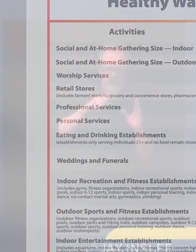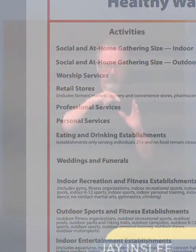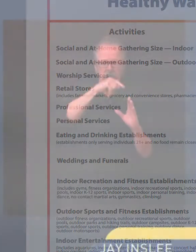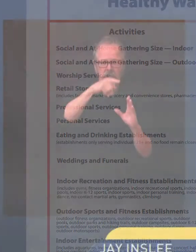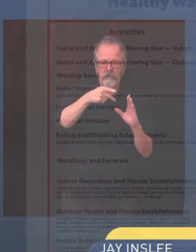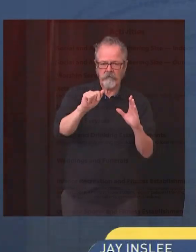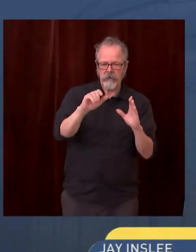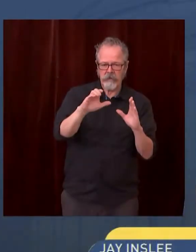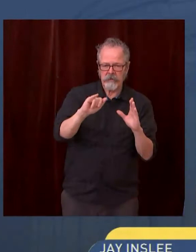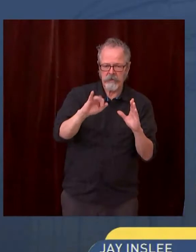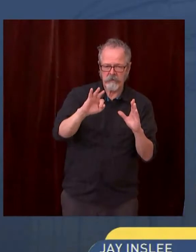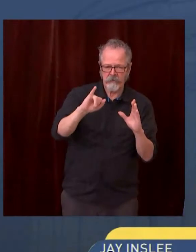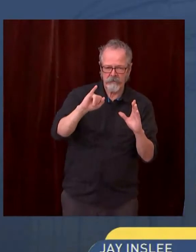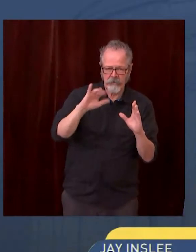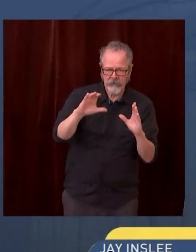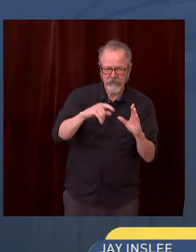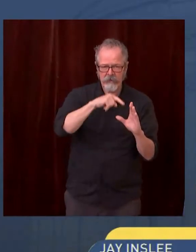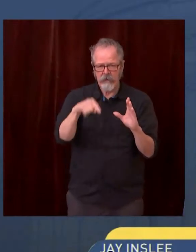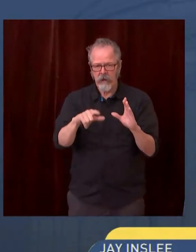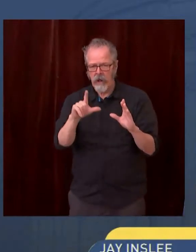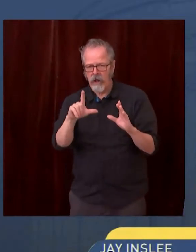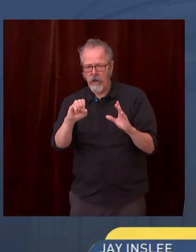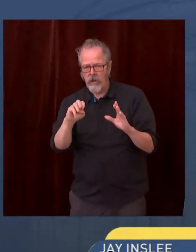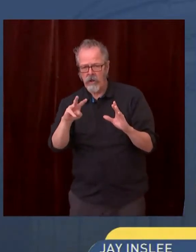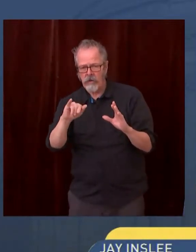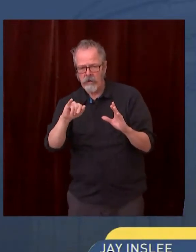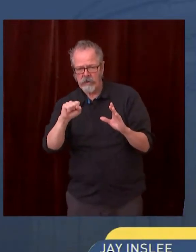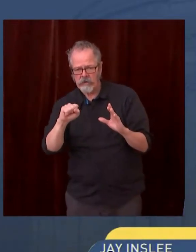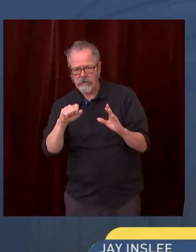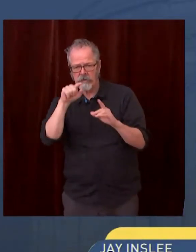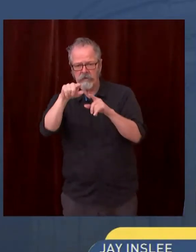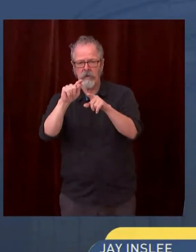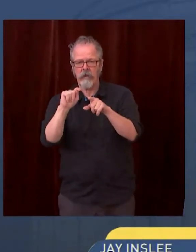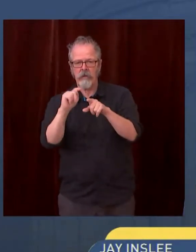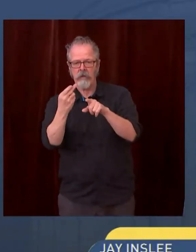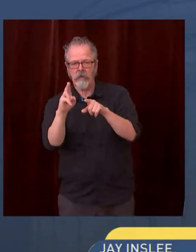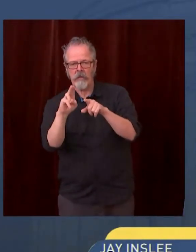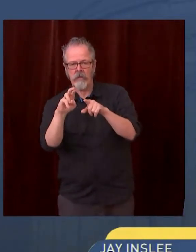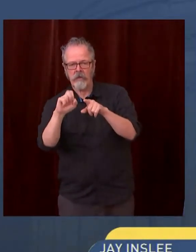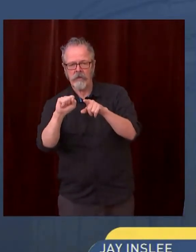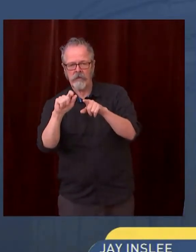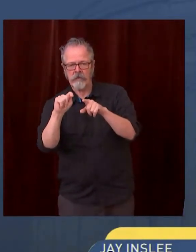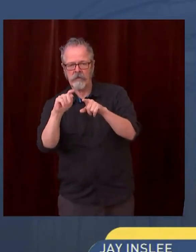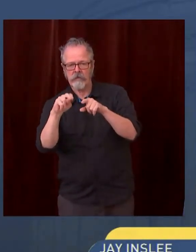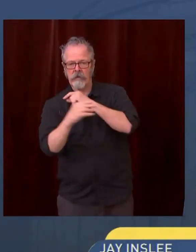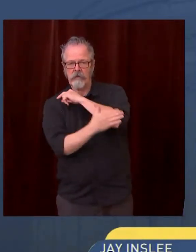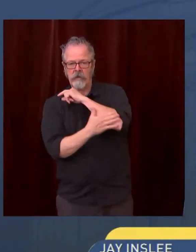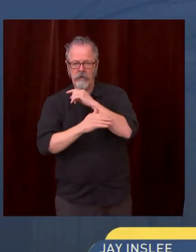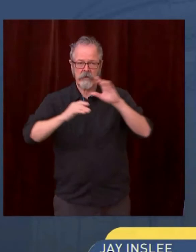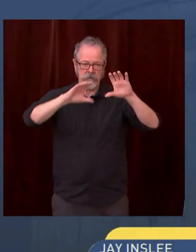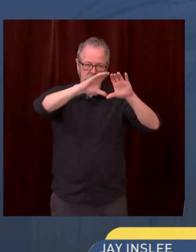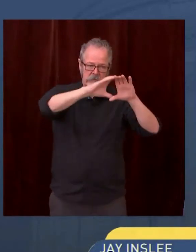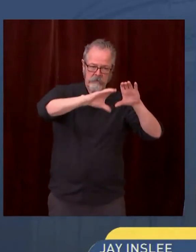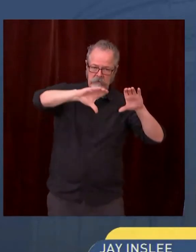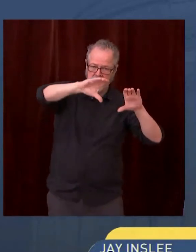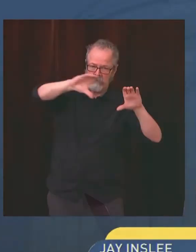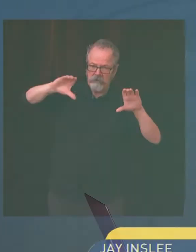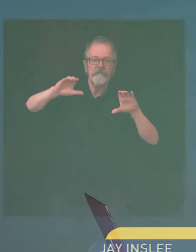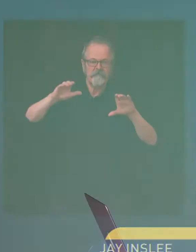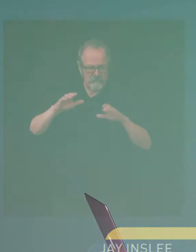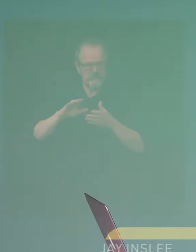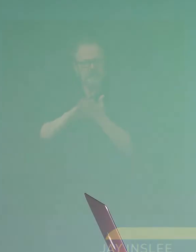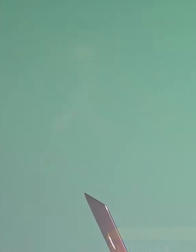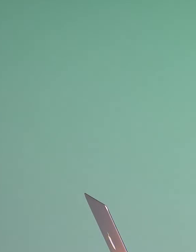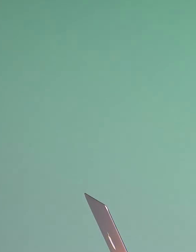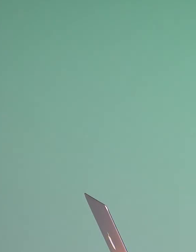in hospitalizations, new cases, and test positivity, as well as the overall hospital capacity. Clark County is currently meeting one of those